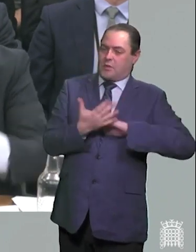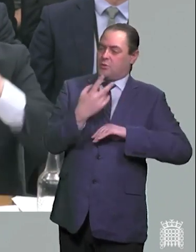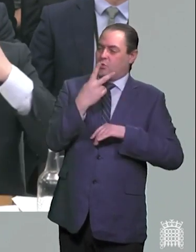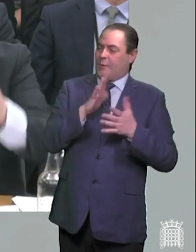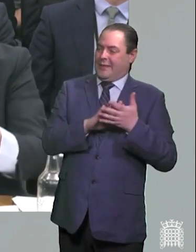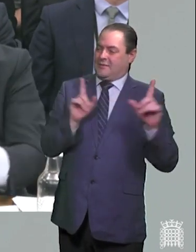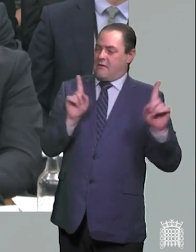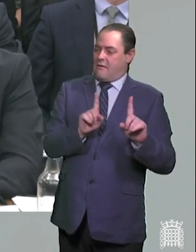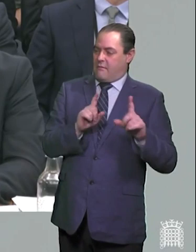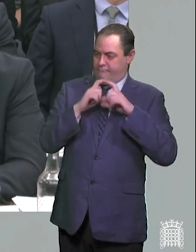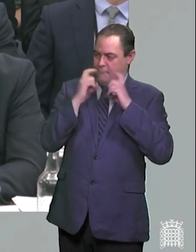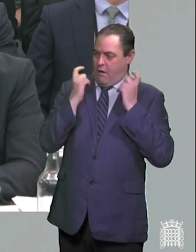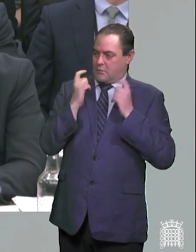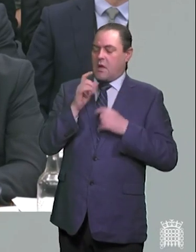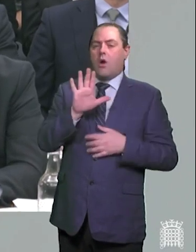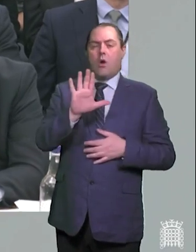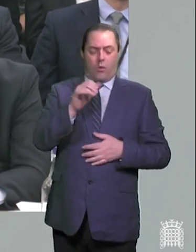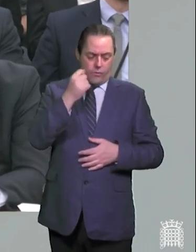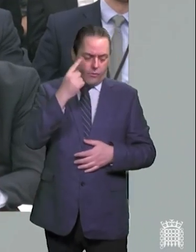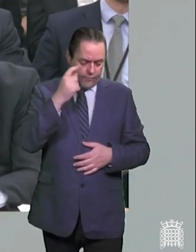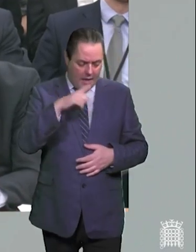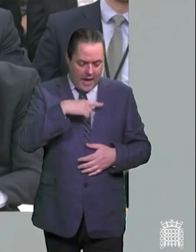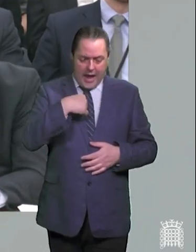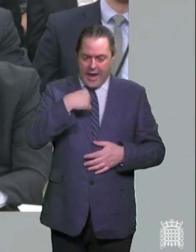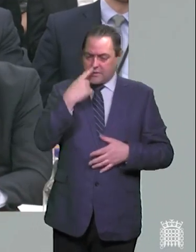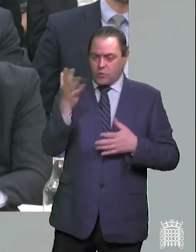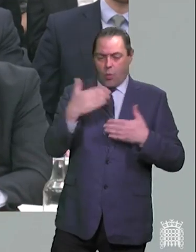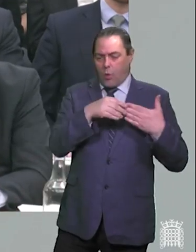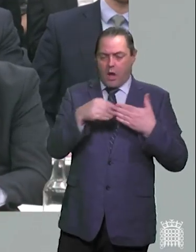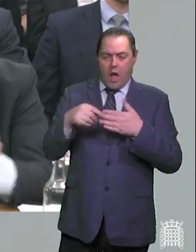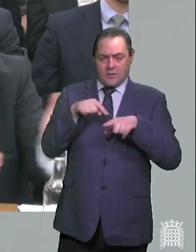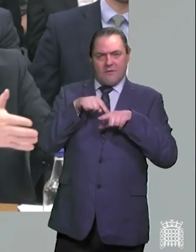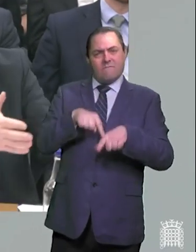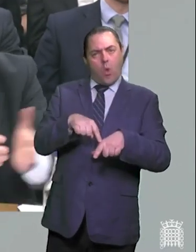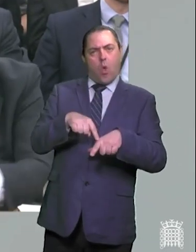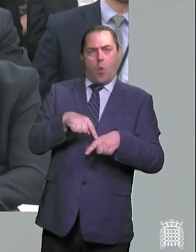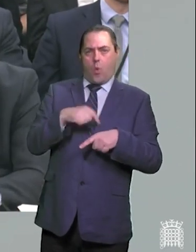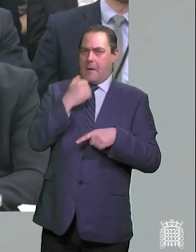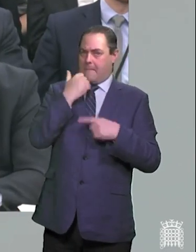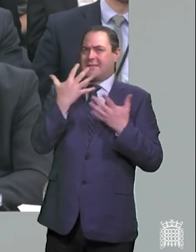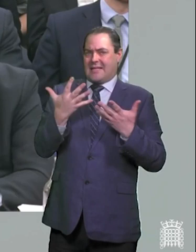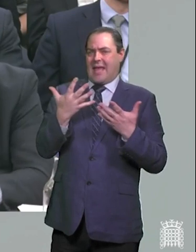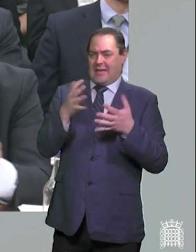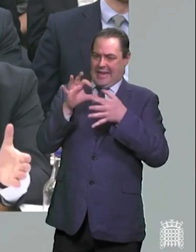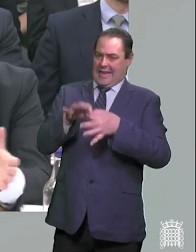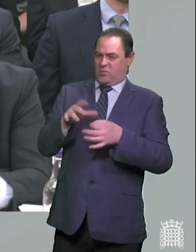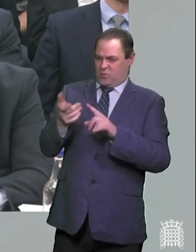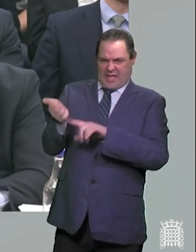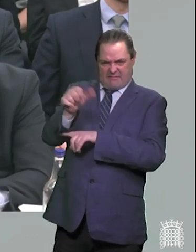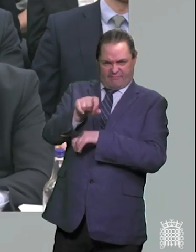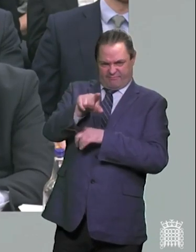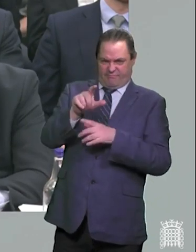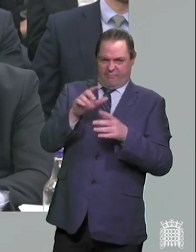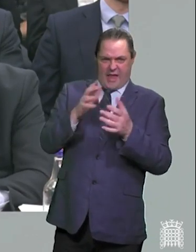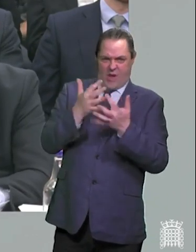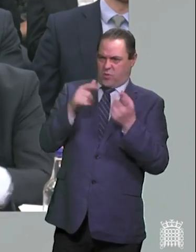So the reason I said that all guidance was followed completely in number 10, and back to Mr. Dorrans and a